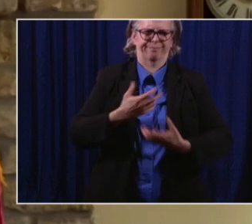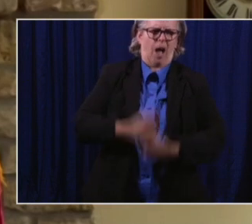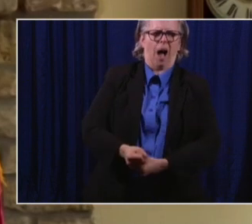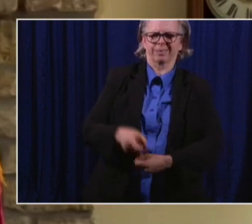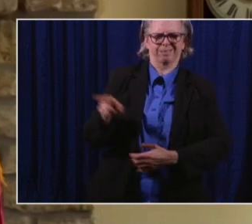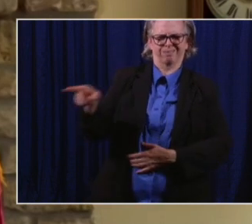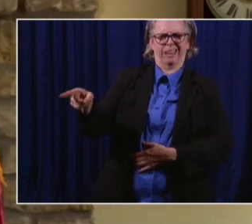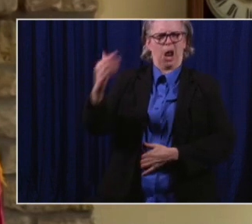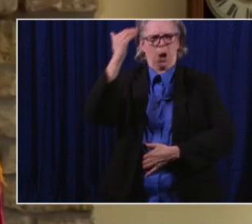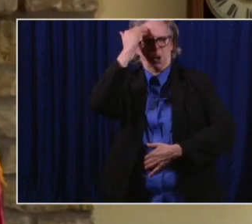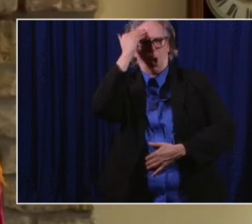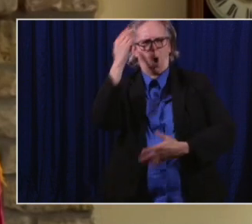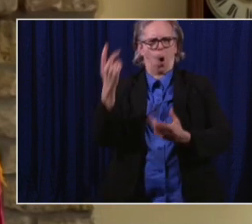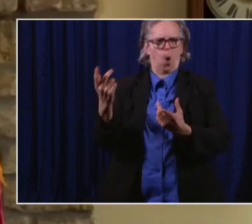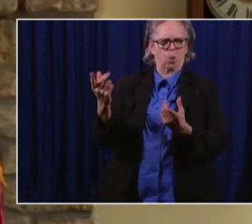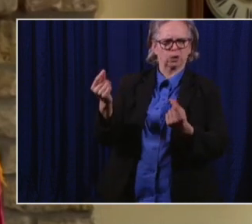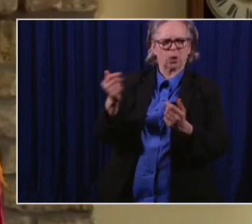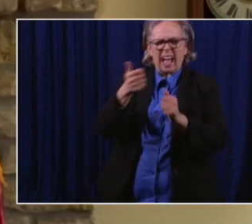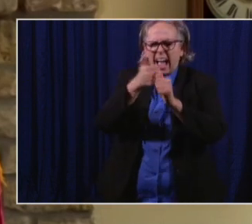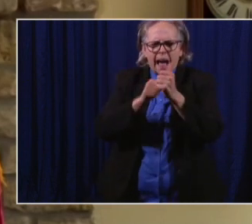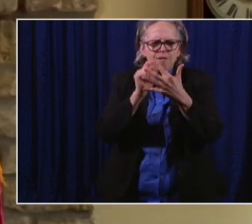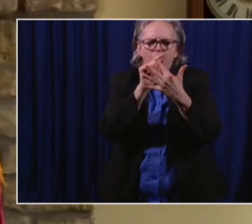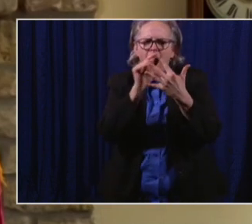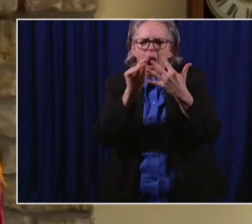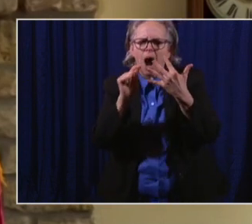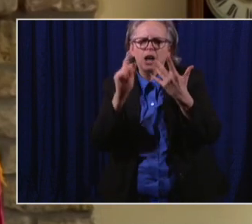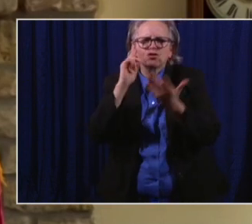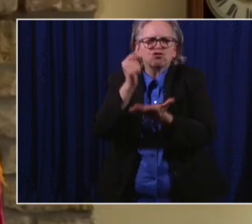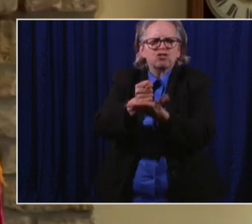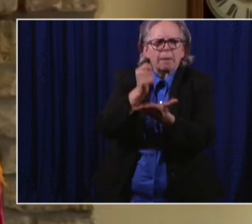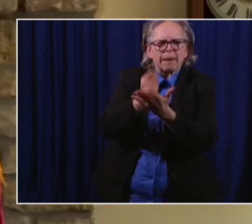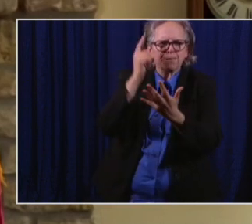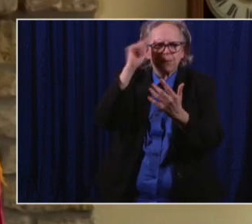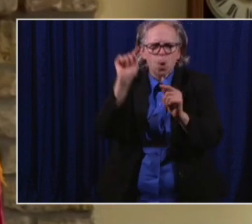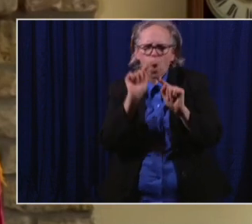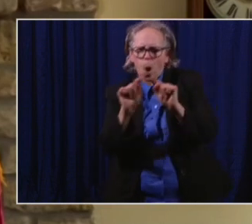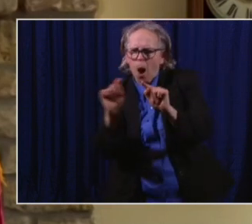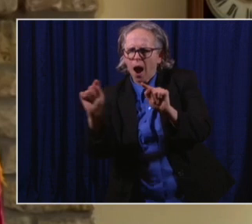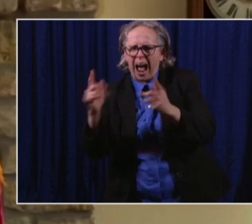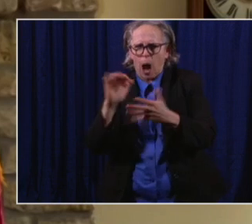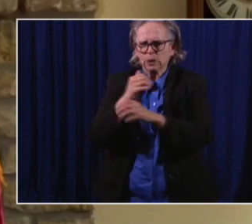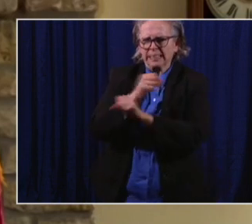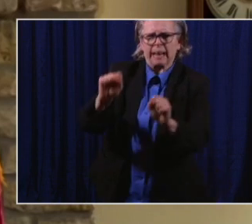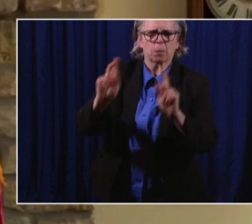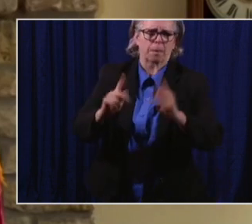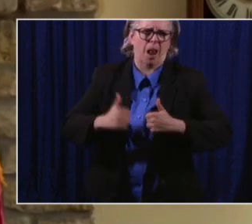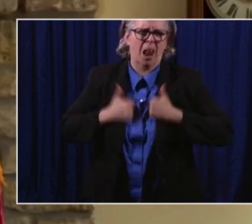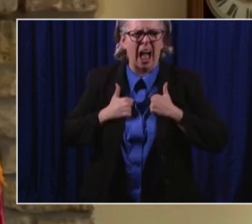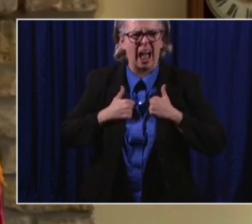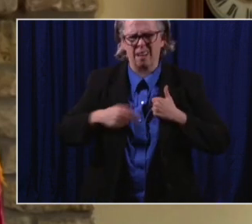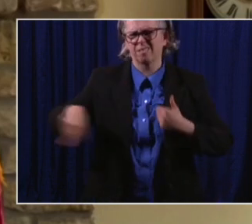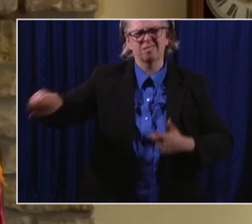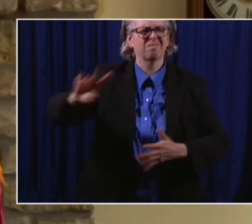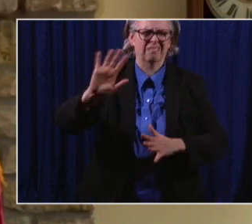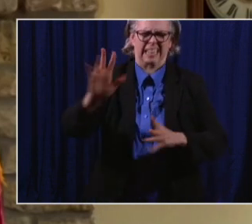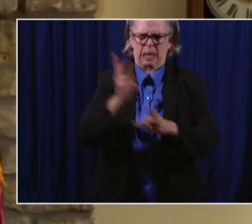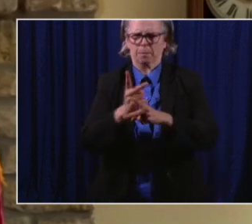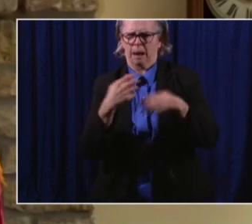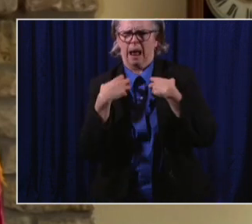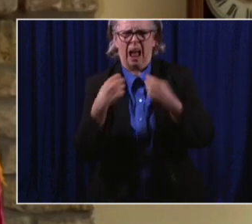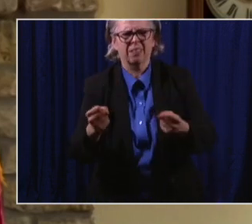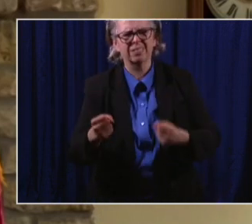every single possibility to keep people alive, to allow them to recover. We have very, very, very